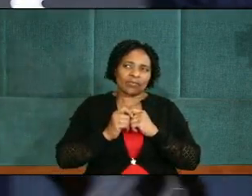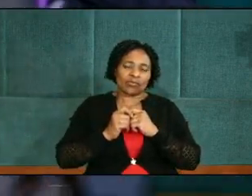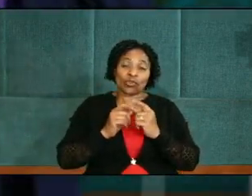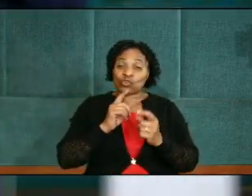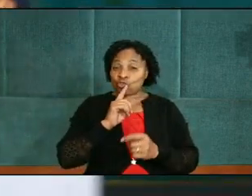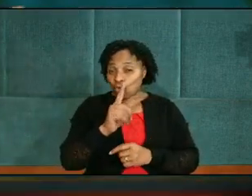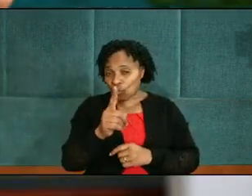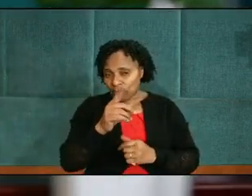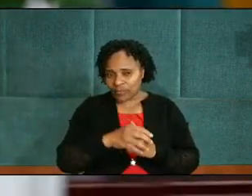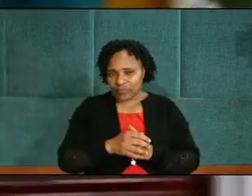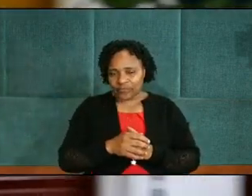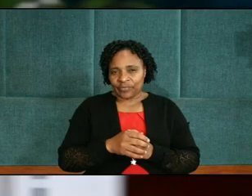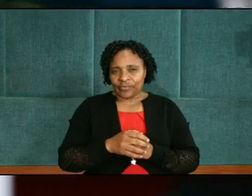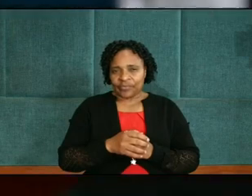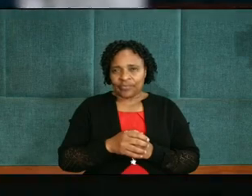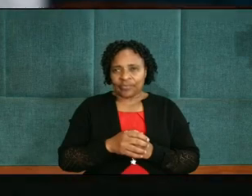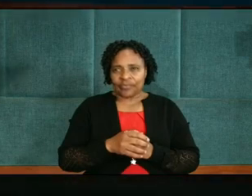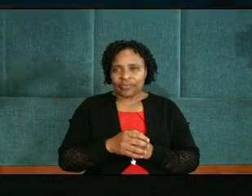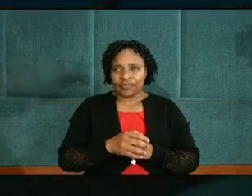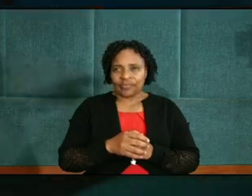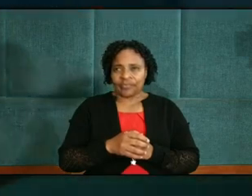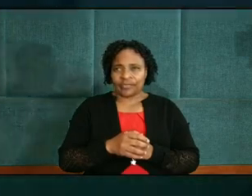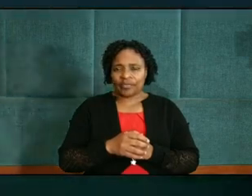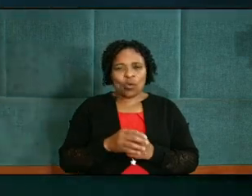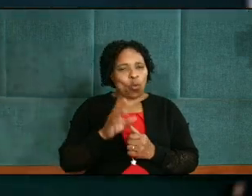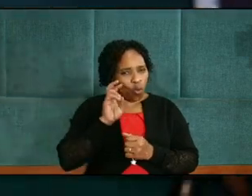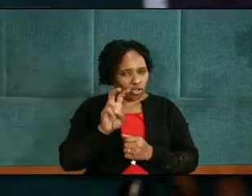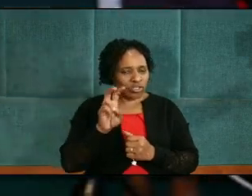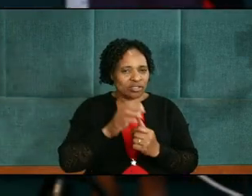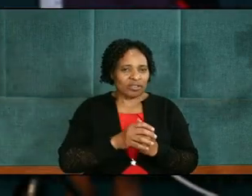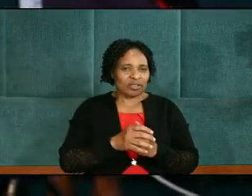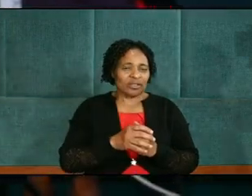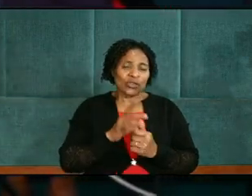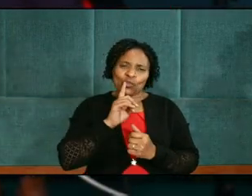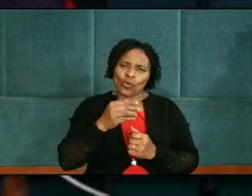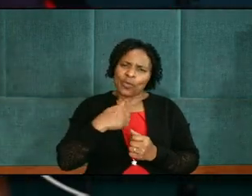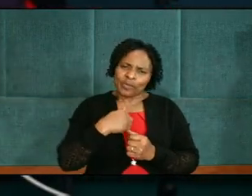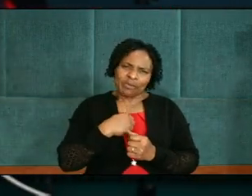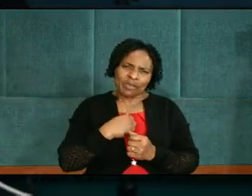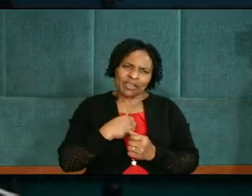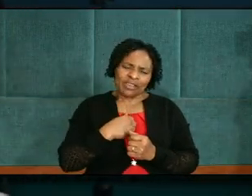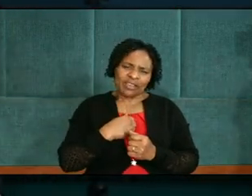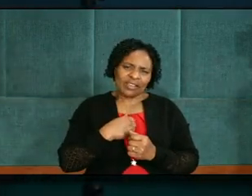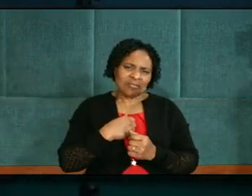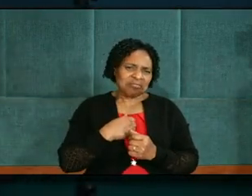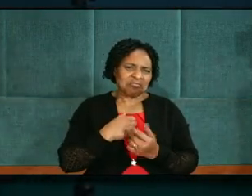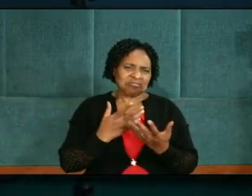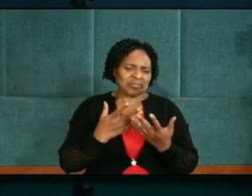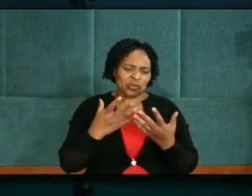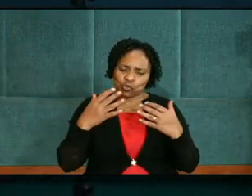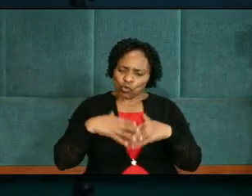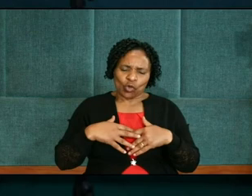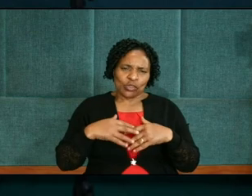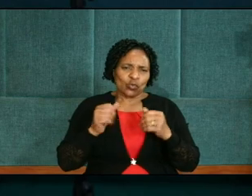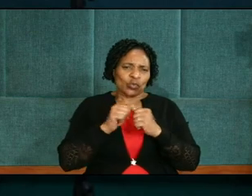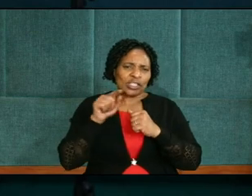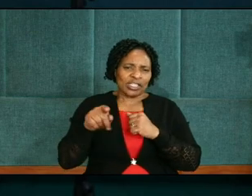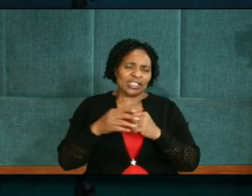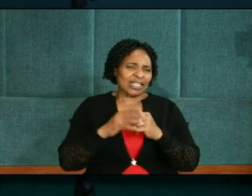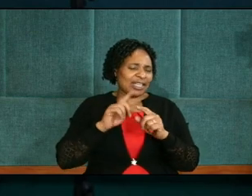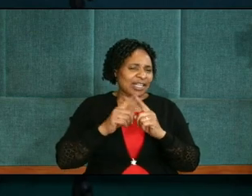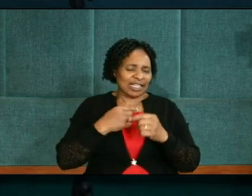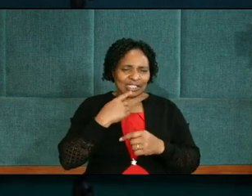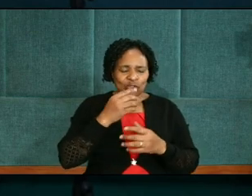So, all eyes on me. Watch this. So, I was fascinated by this, and I realized,